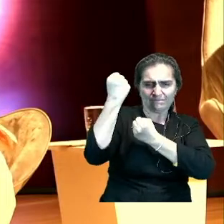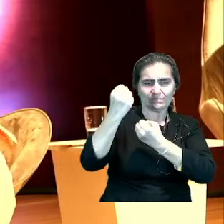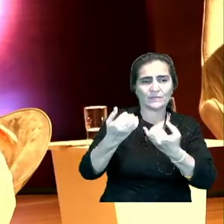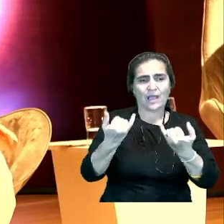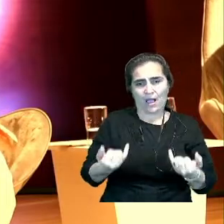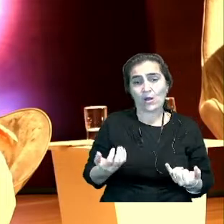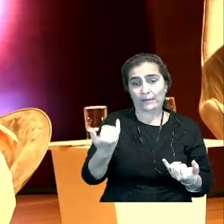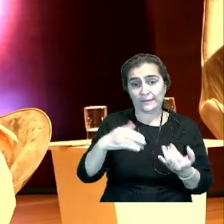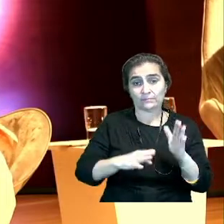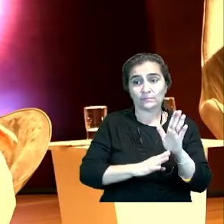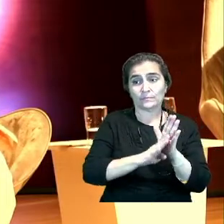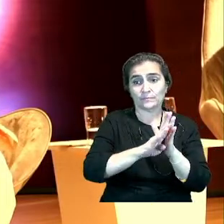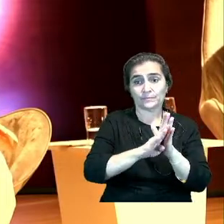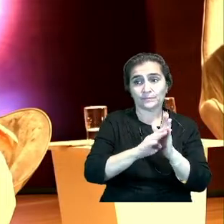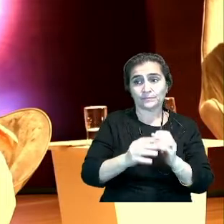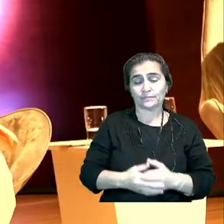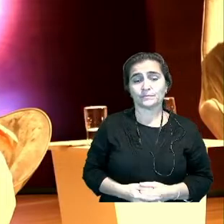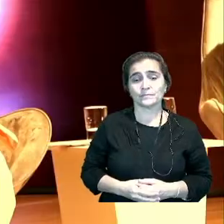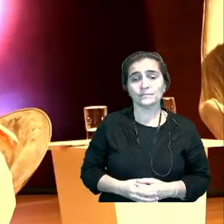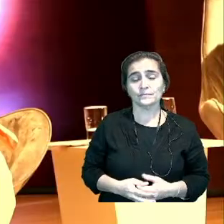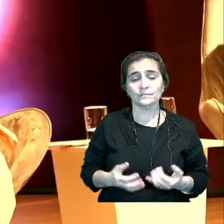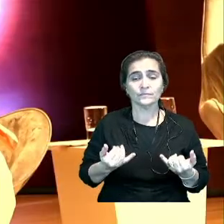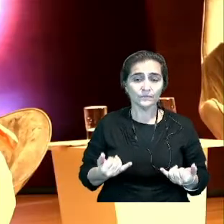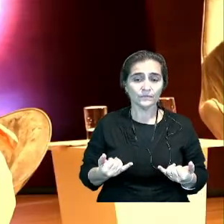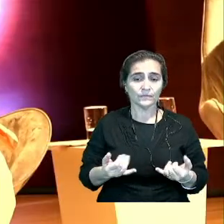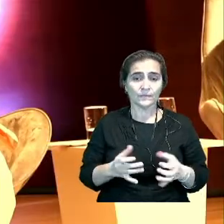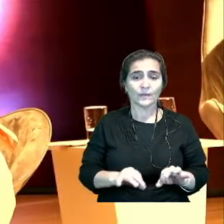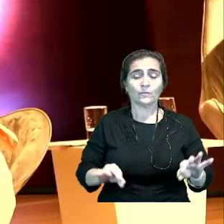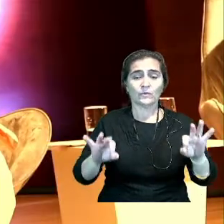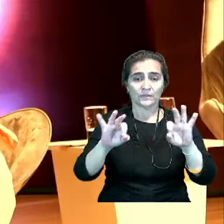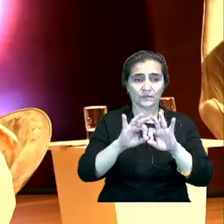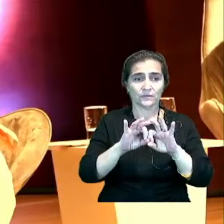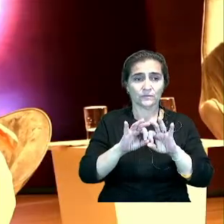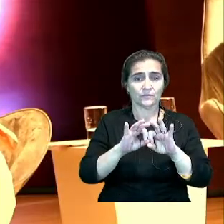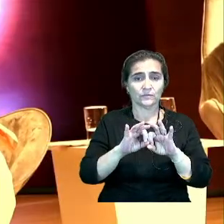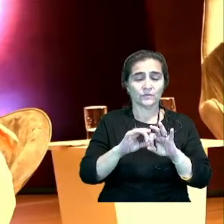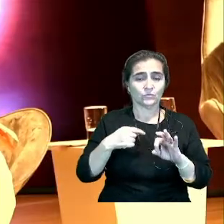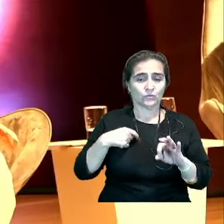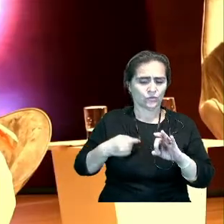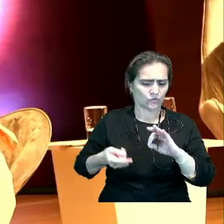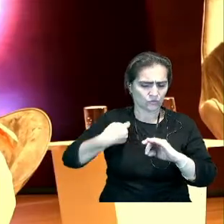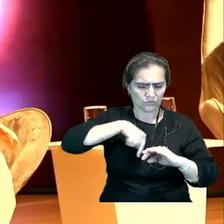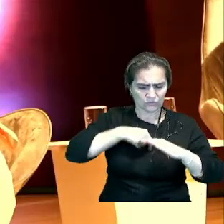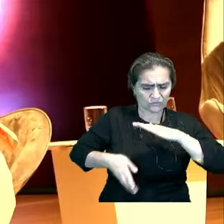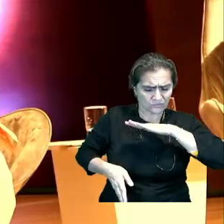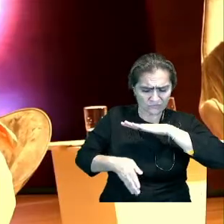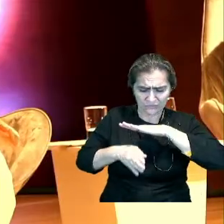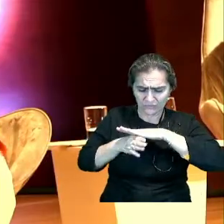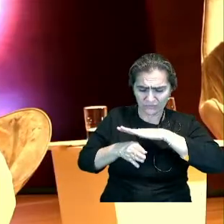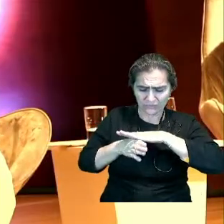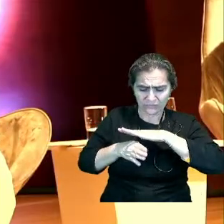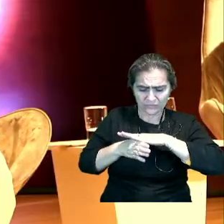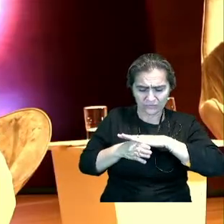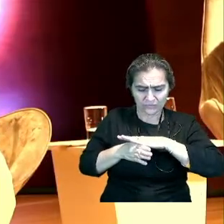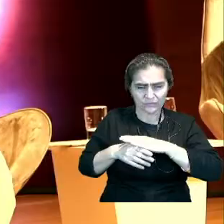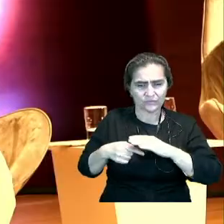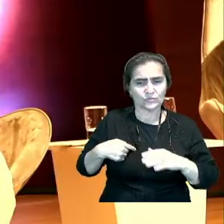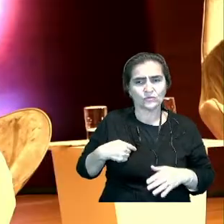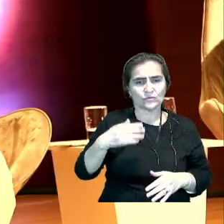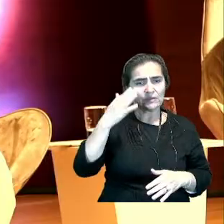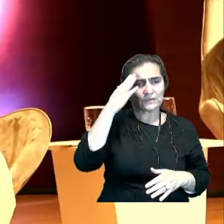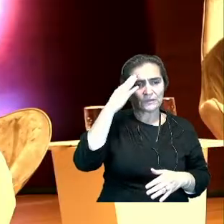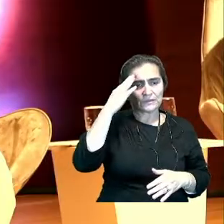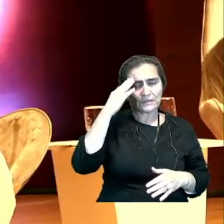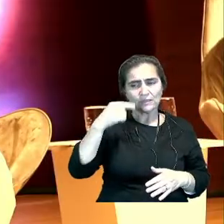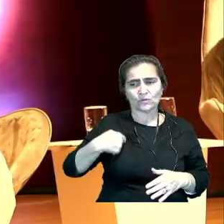so it is very important that we continue. We support you, Vice President Marquez, and all of the